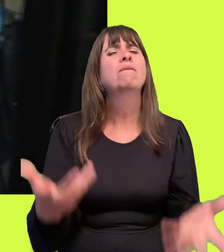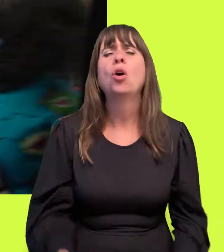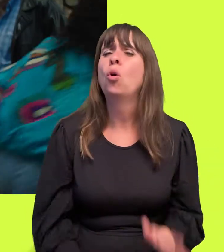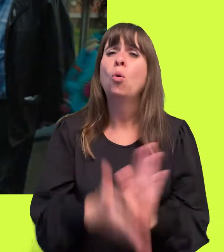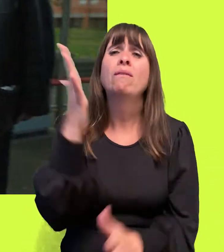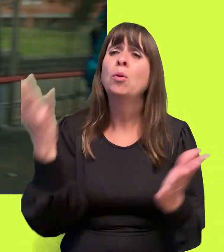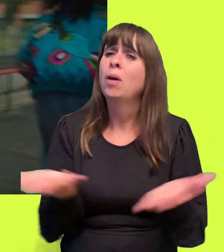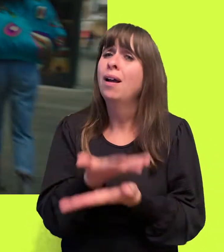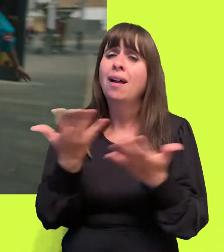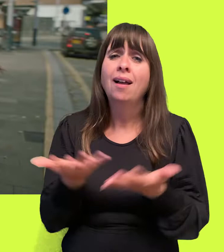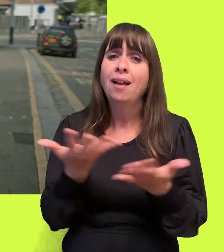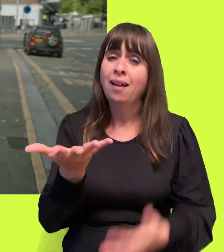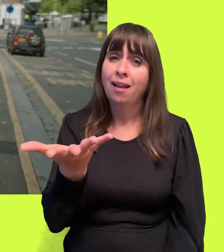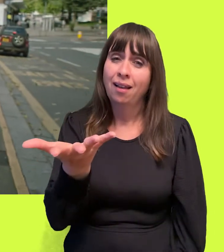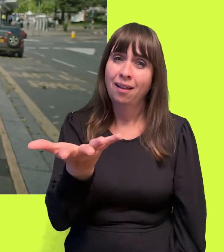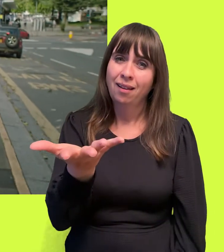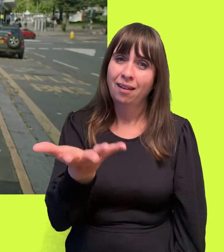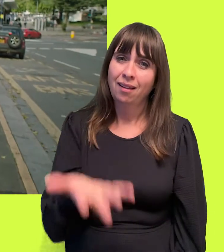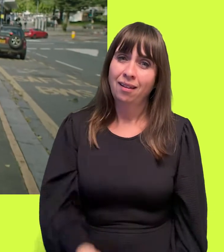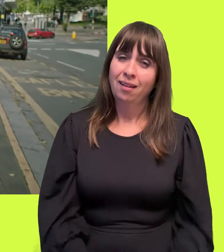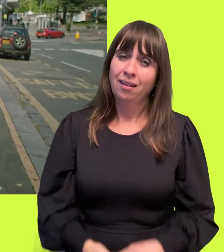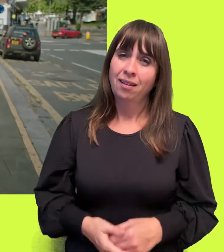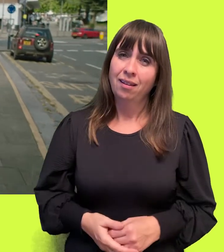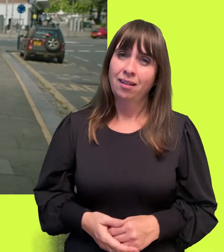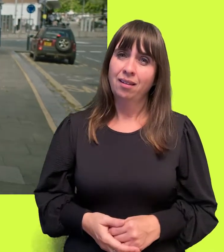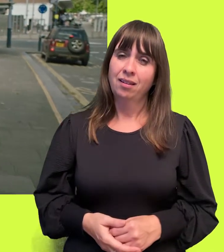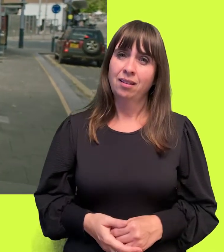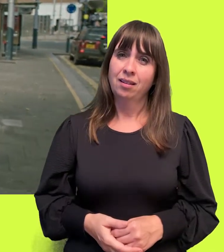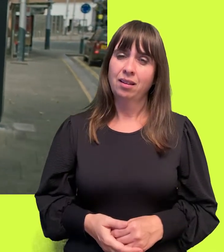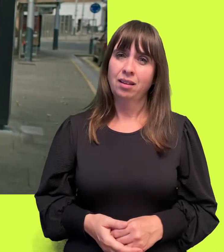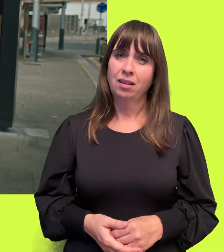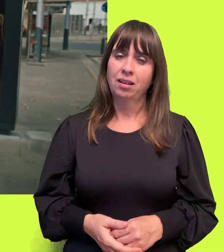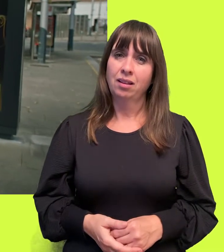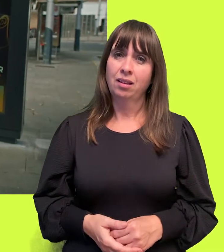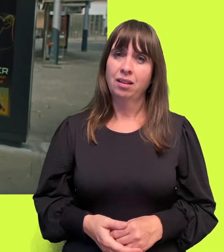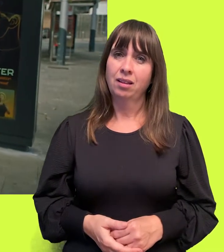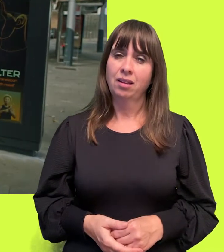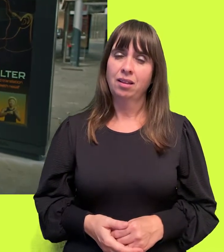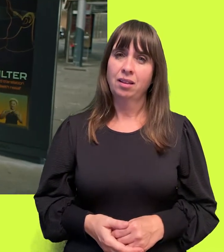going? Emma. You got fans.